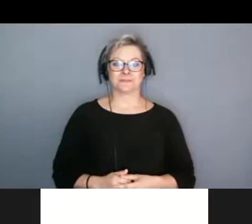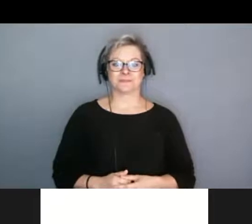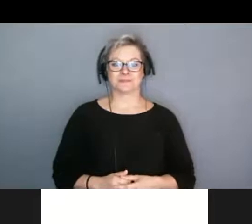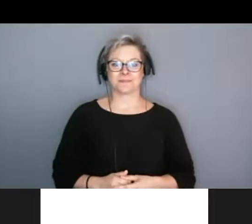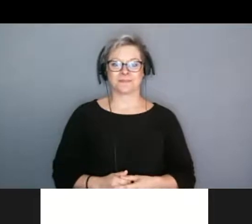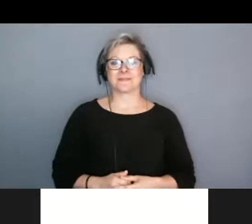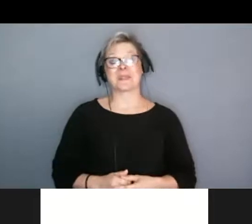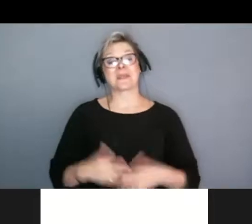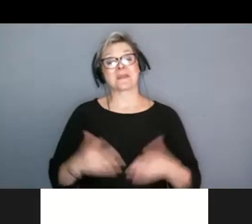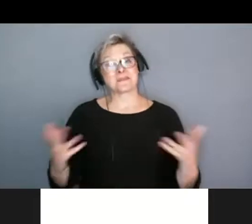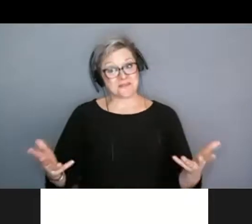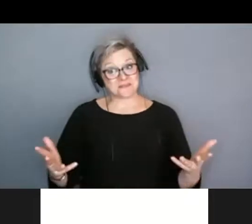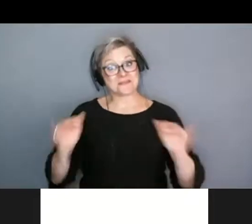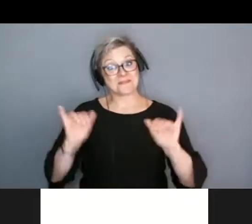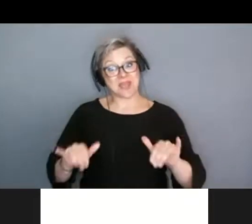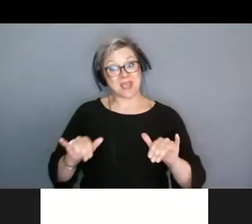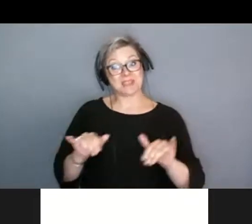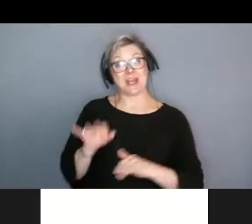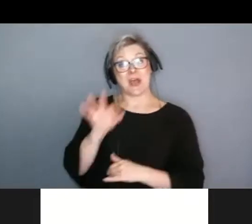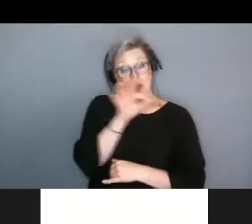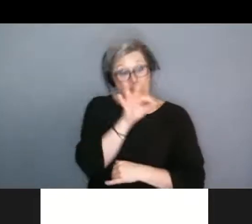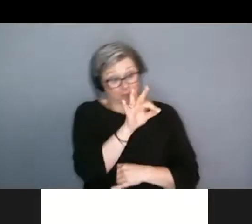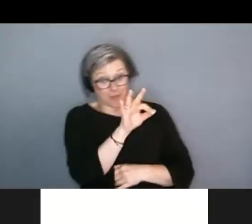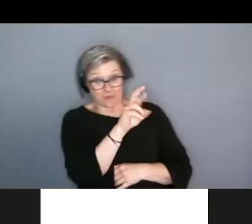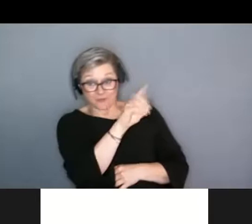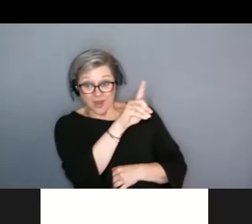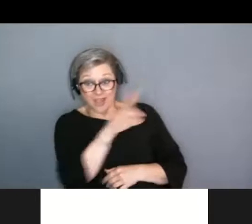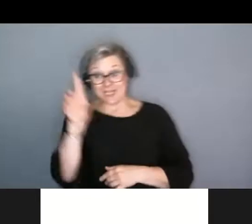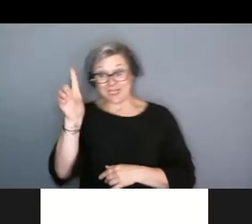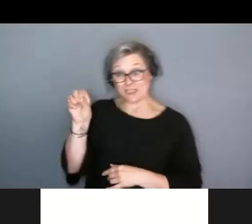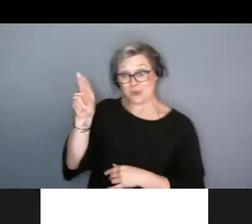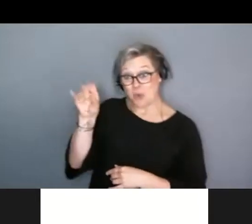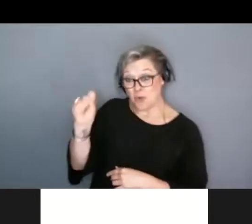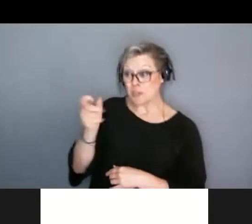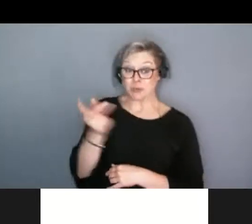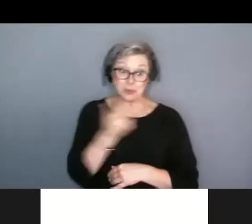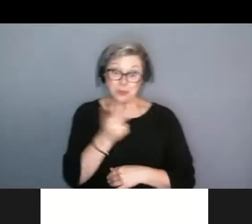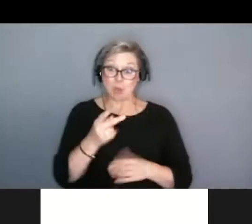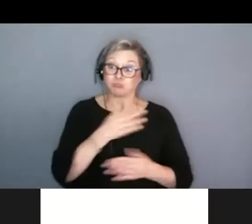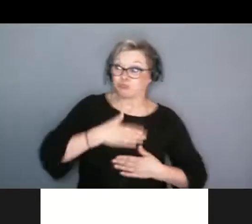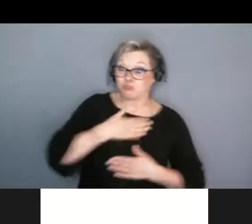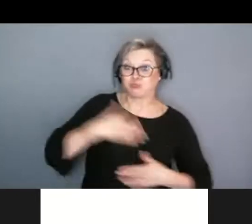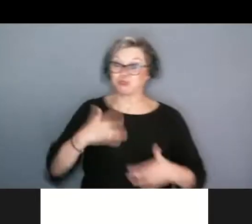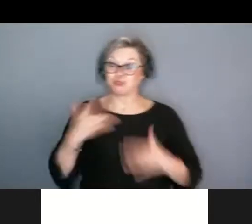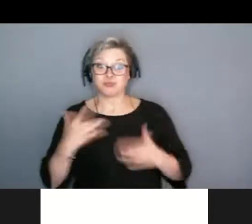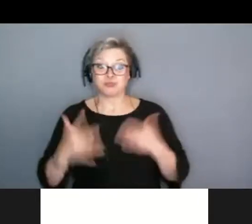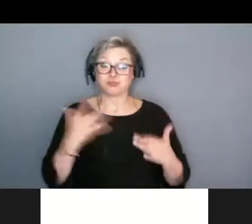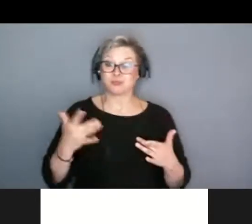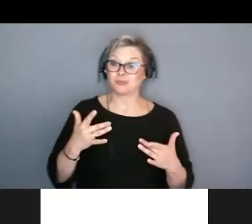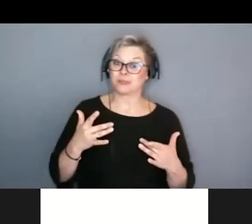So there you have Fred and Doris, a lively couple who not only do